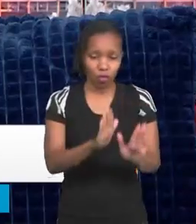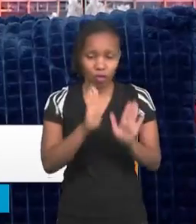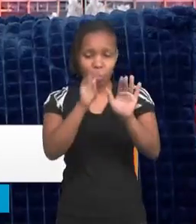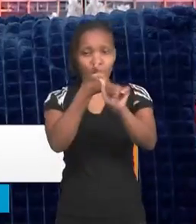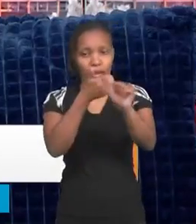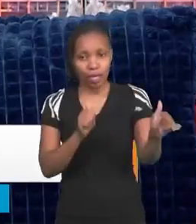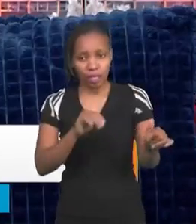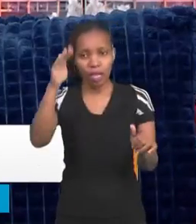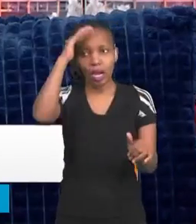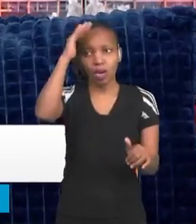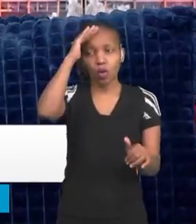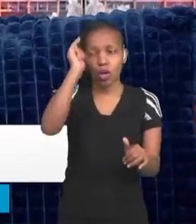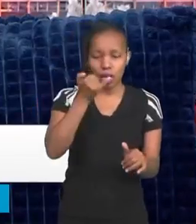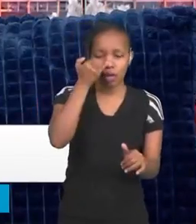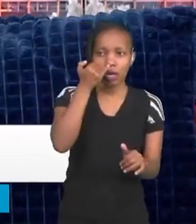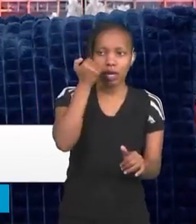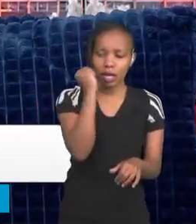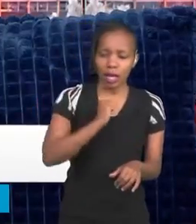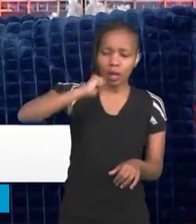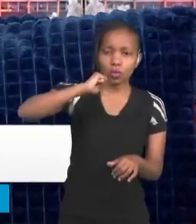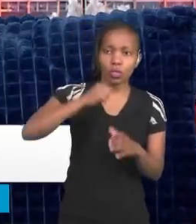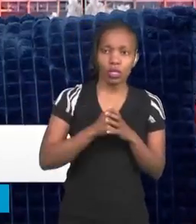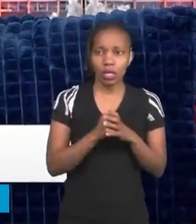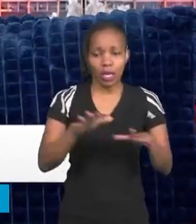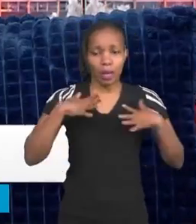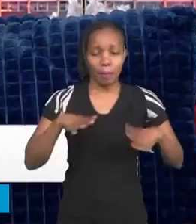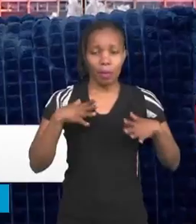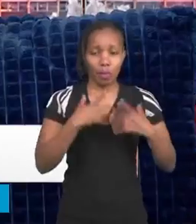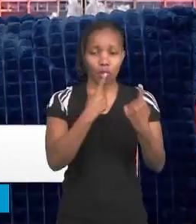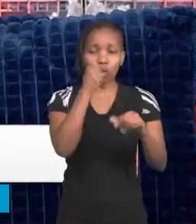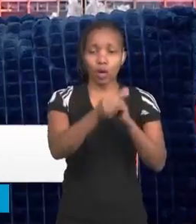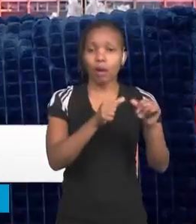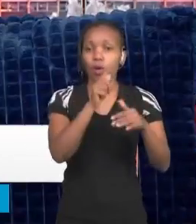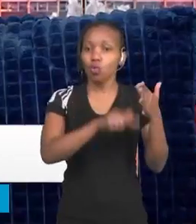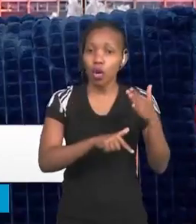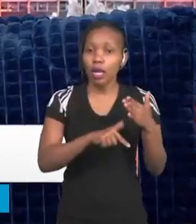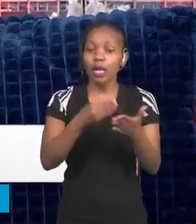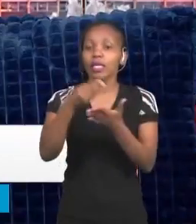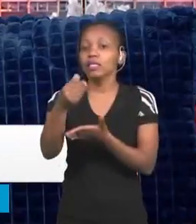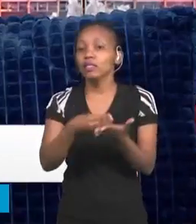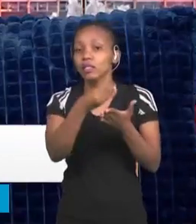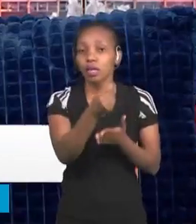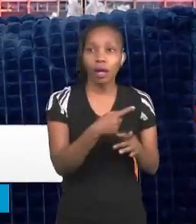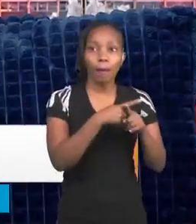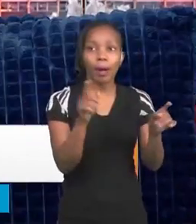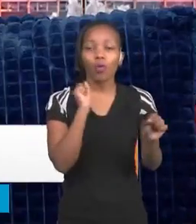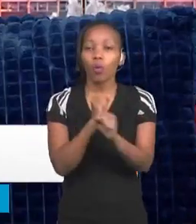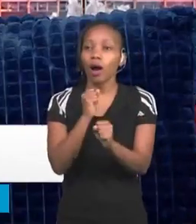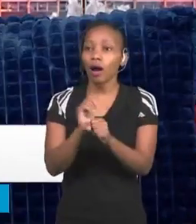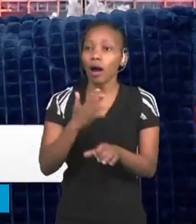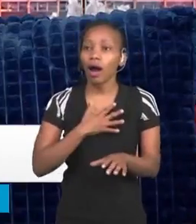Abuse, most of the time people want to talk about supply. Yeah. But you'll find that our work is basically